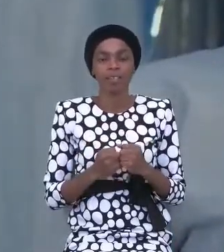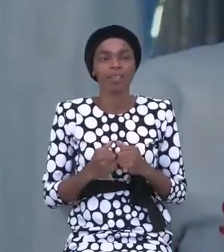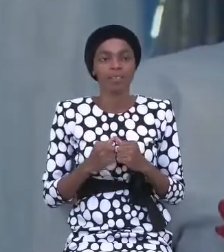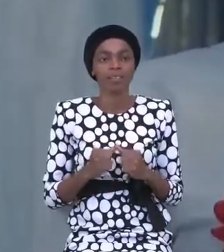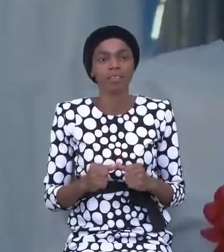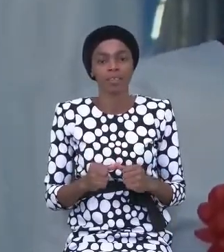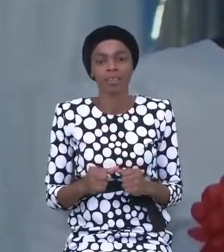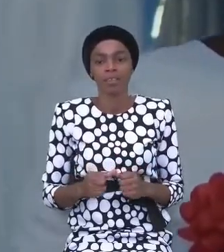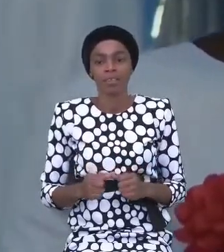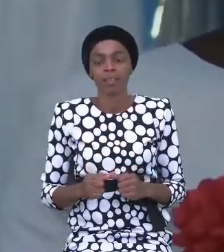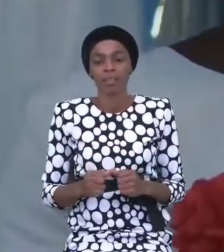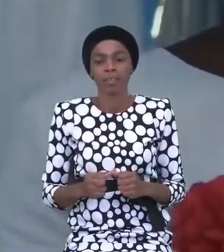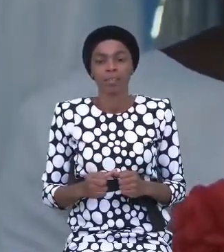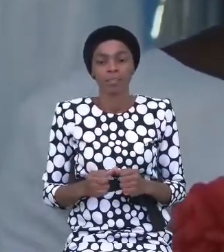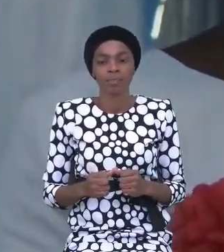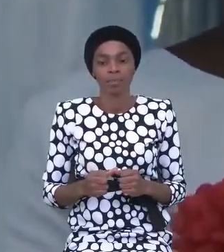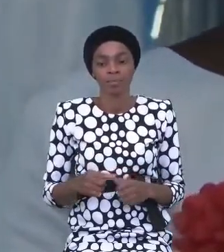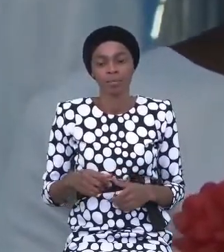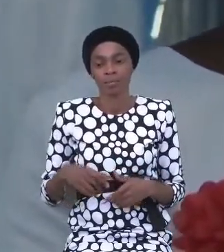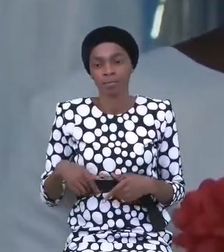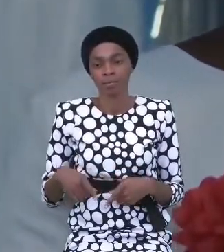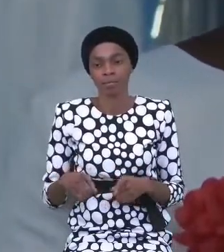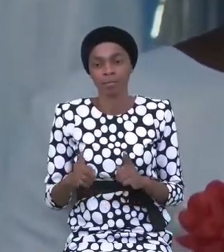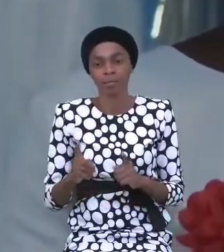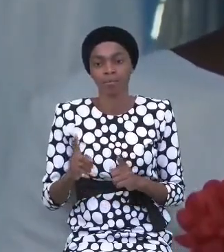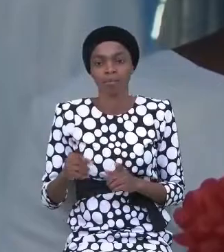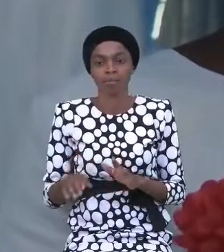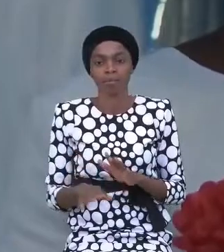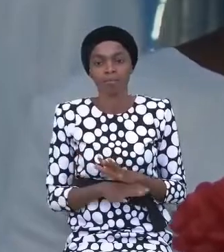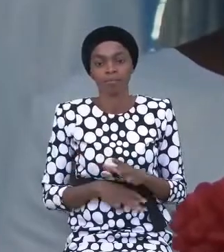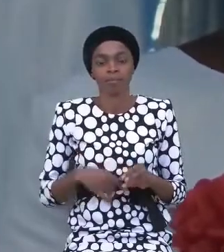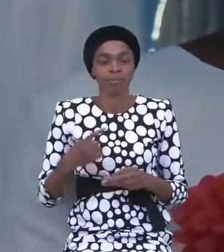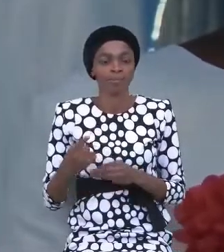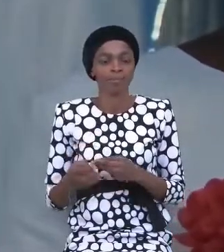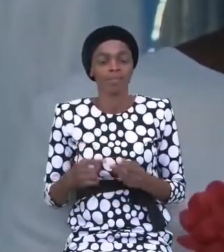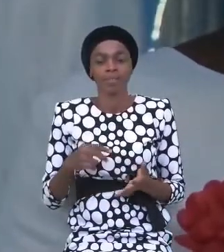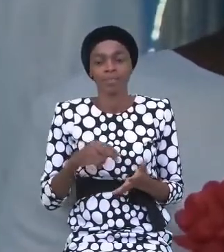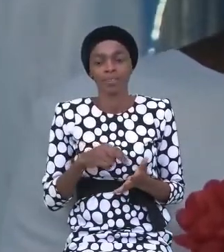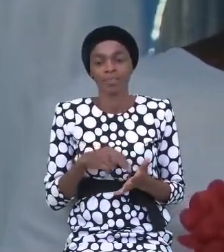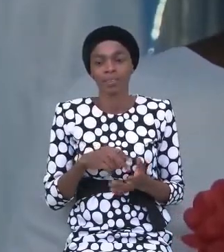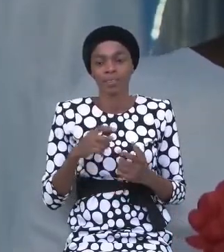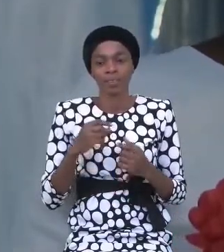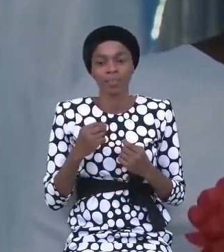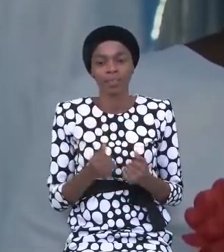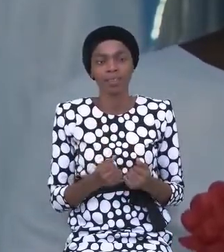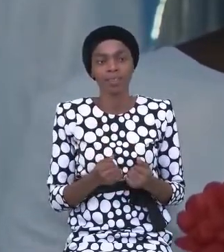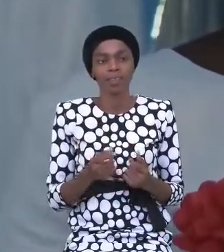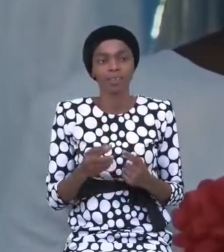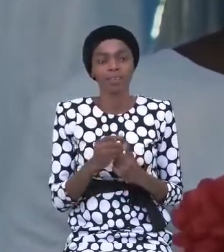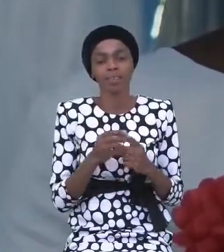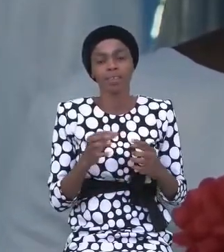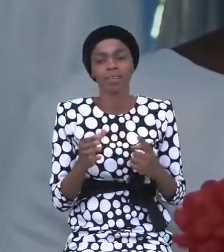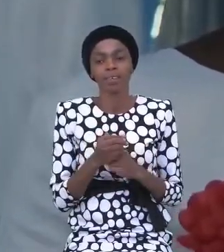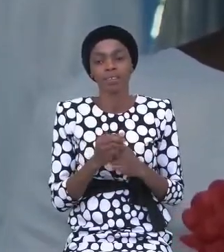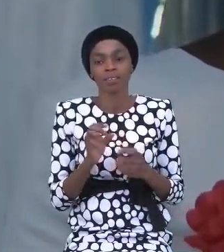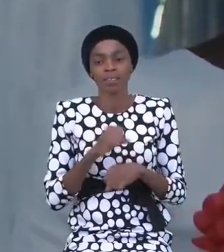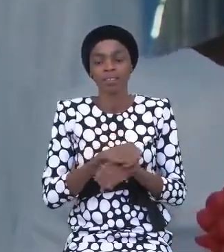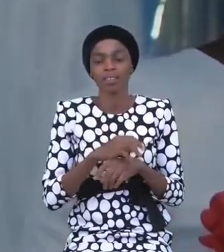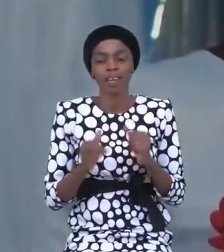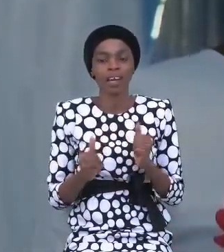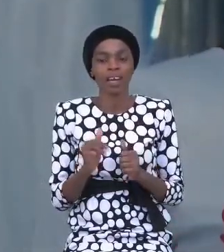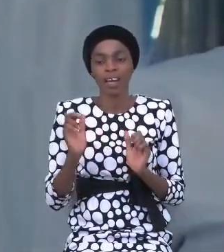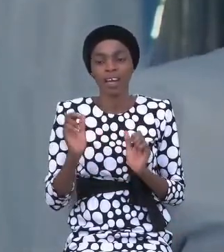steadfast and sure. Why the billows roll? Fast into the rock,